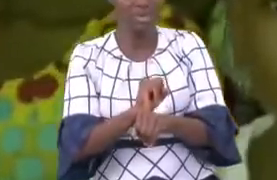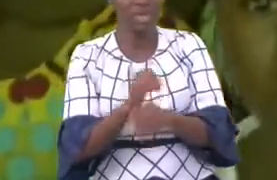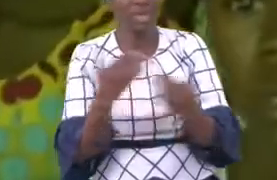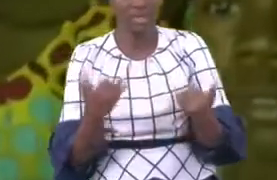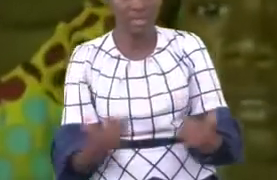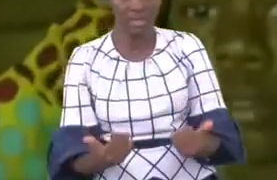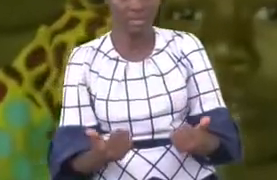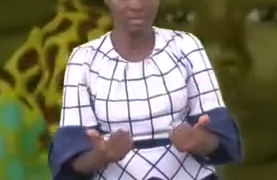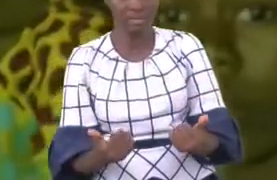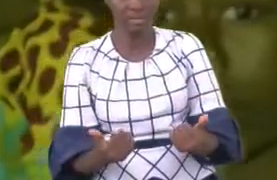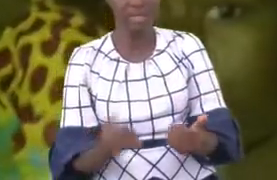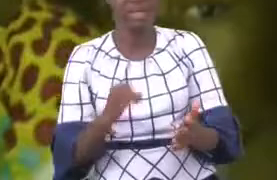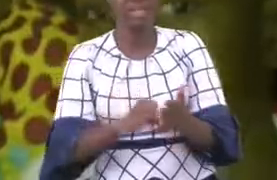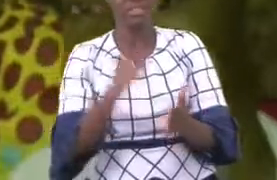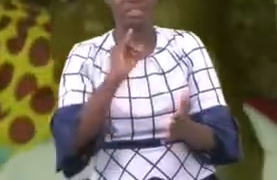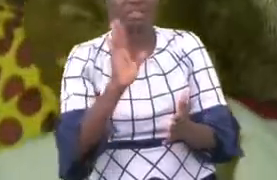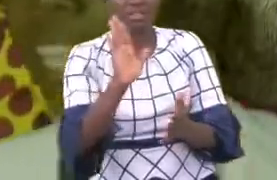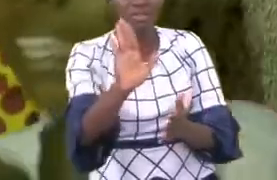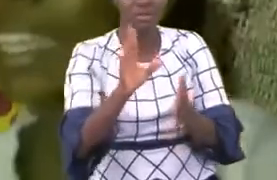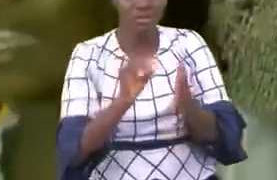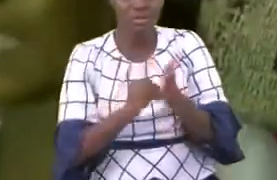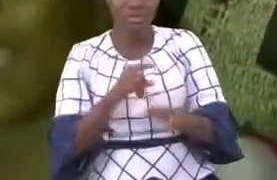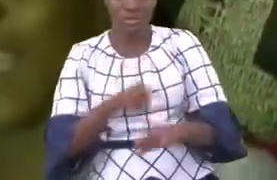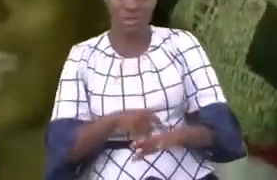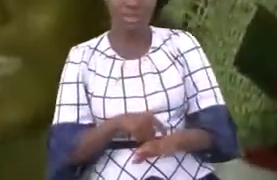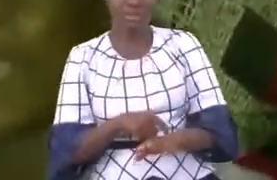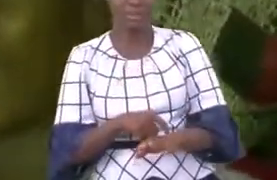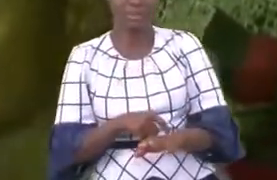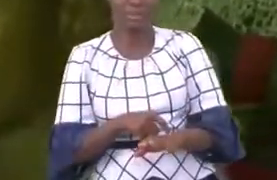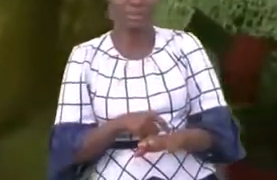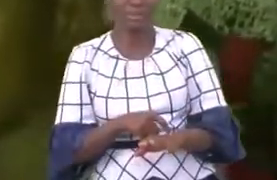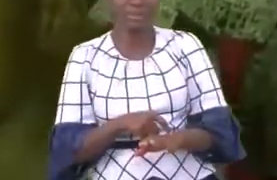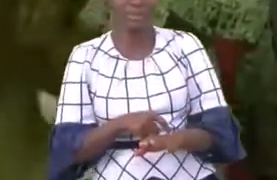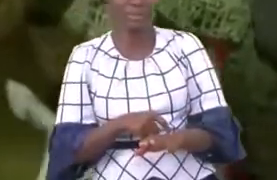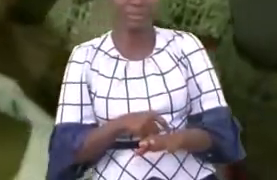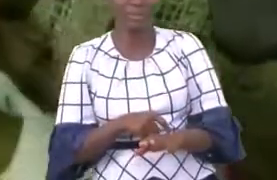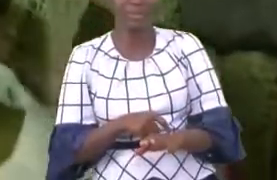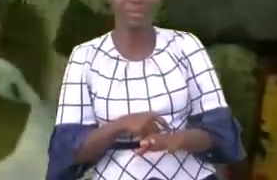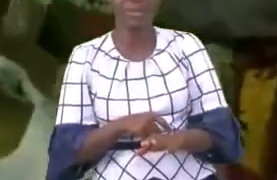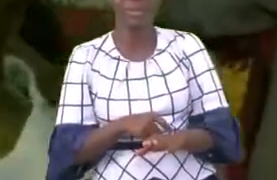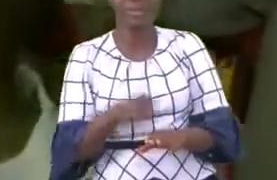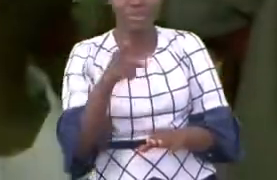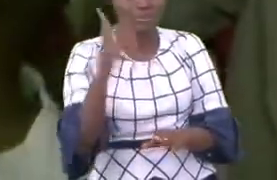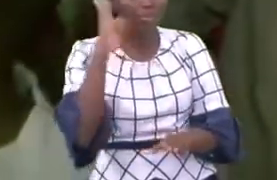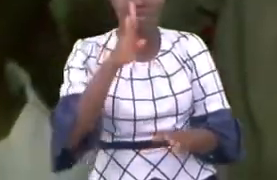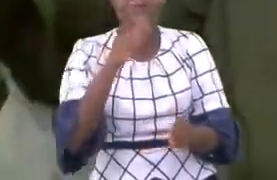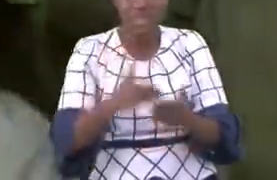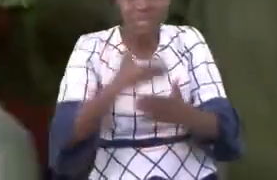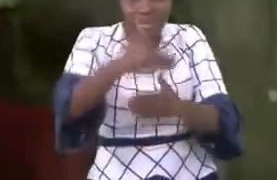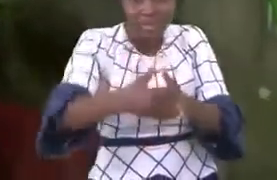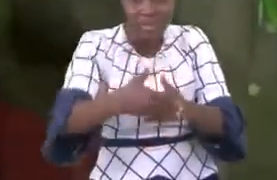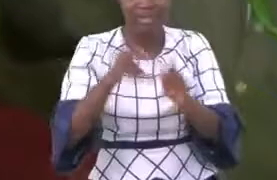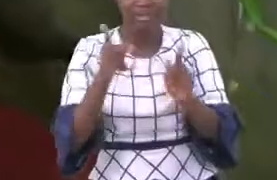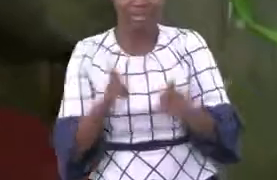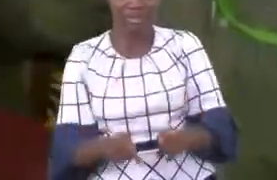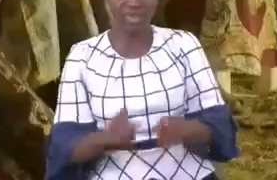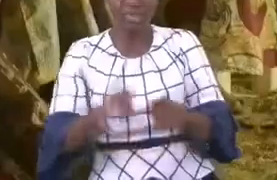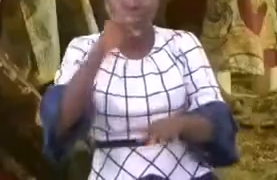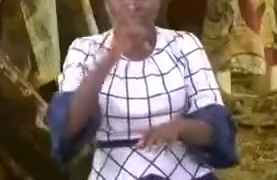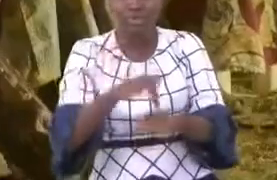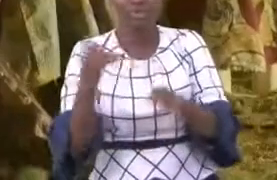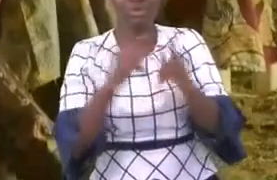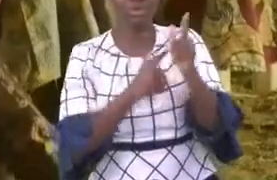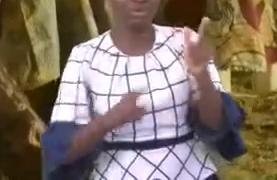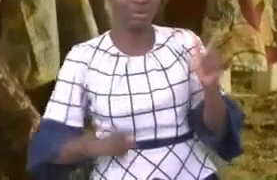Who will be the next to touch the Lord and to receive